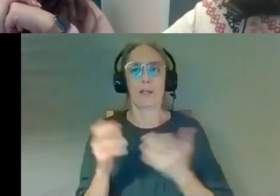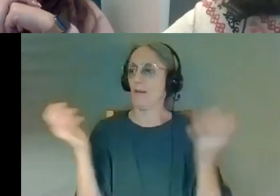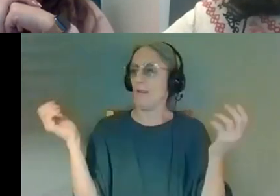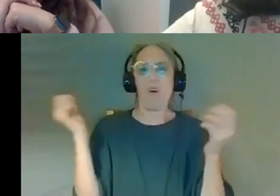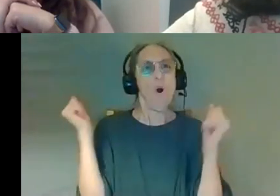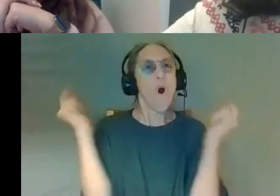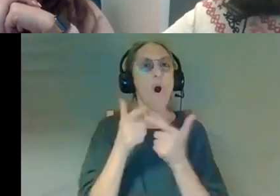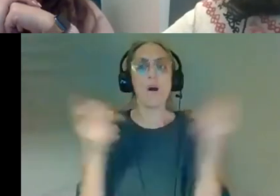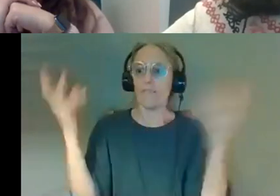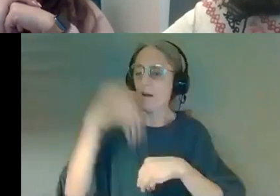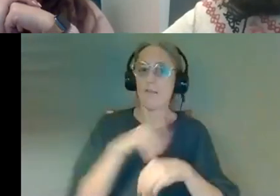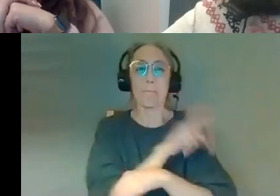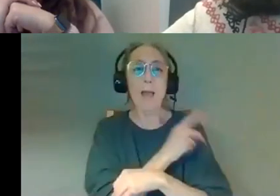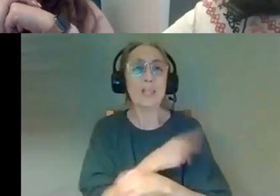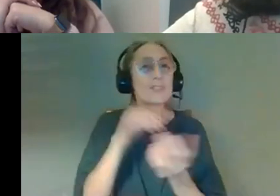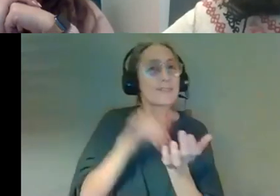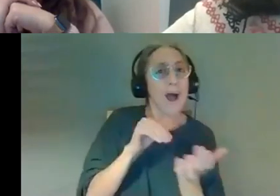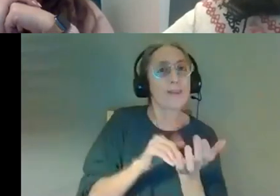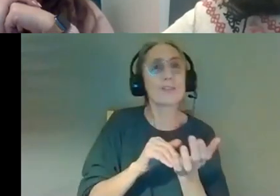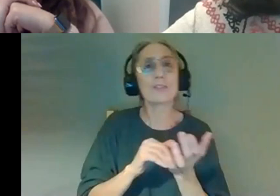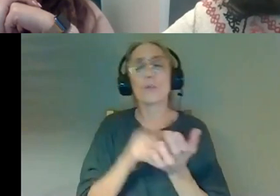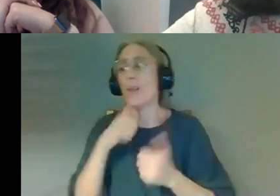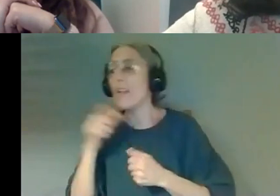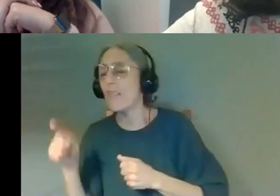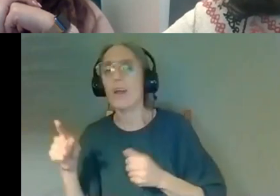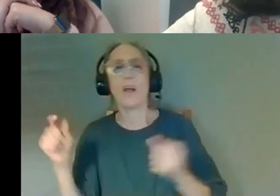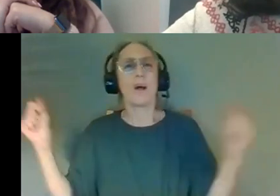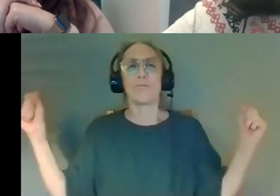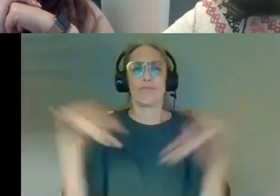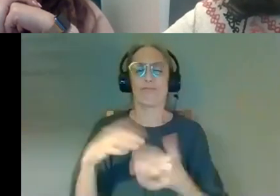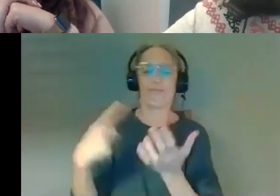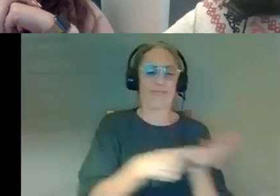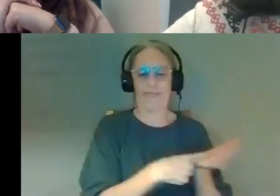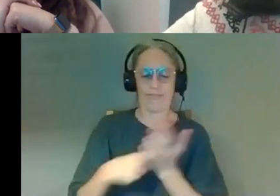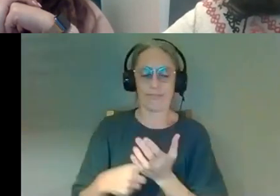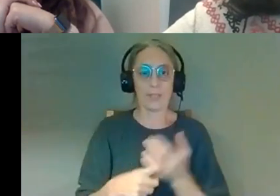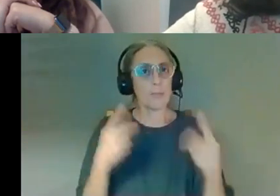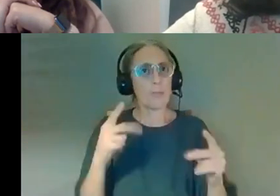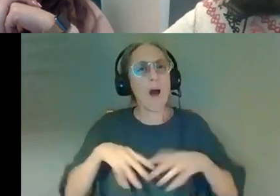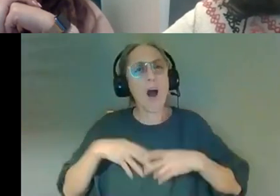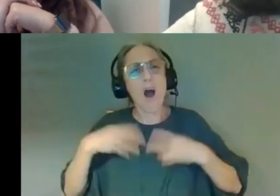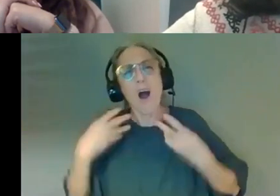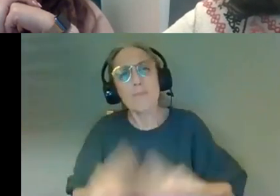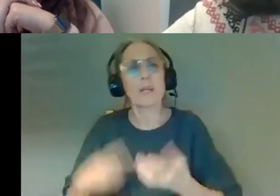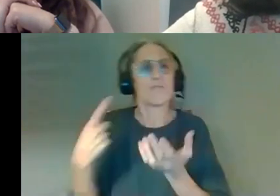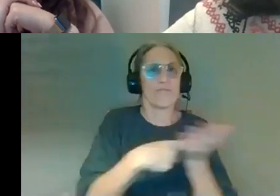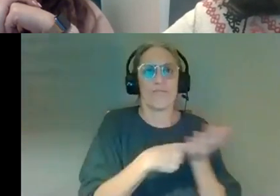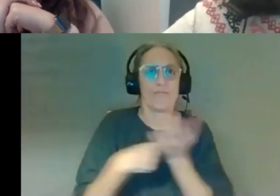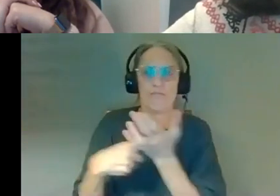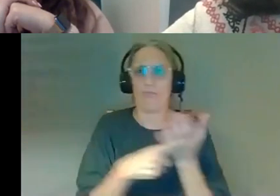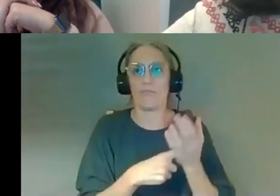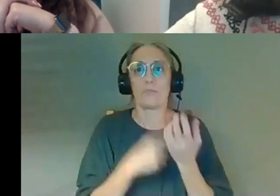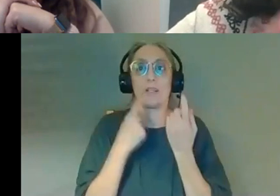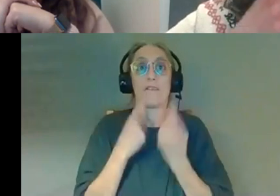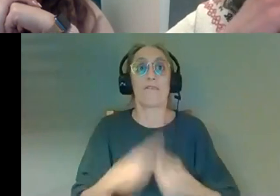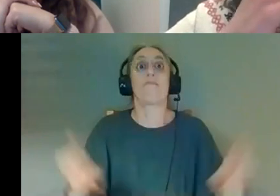was a collaborative effort. And folks raised all kind of cane, you know, to get to the action that we